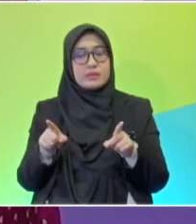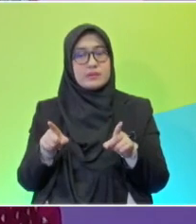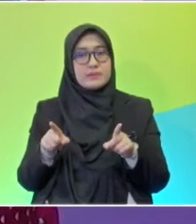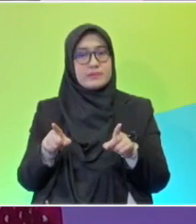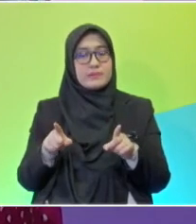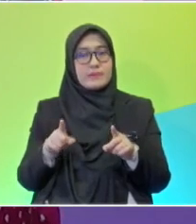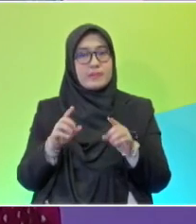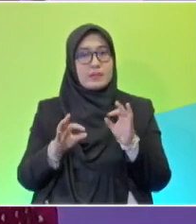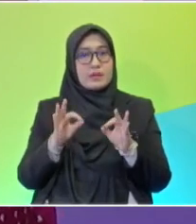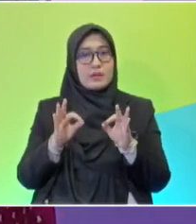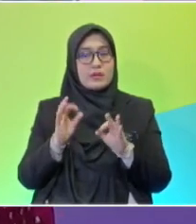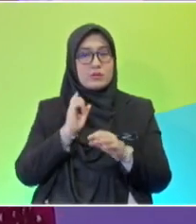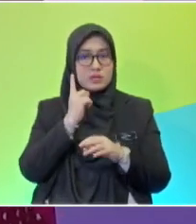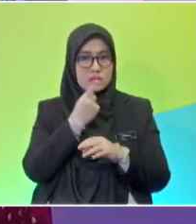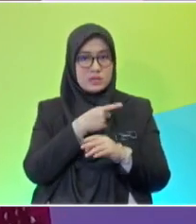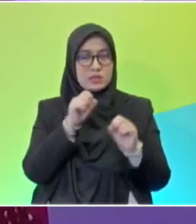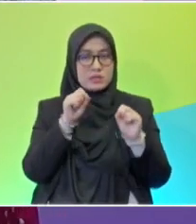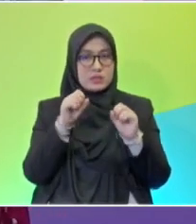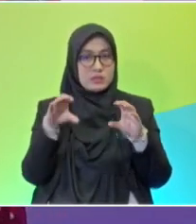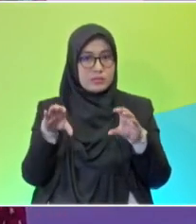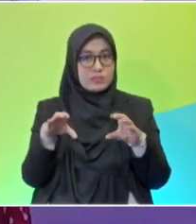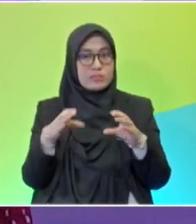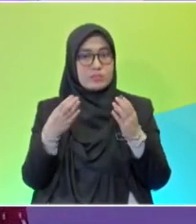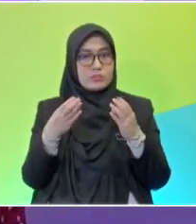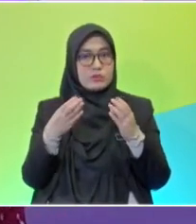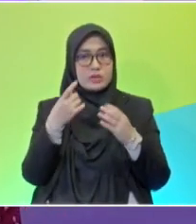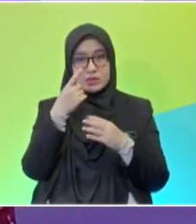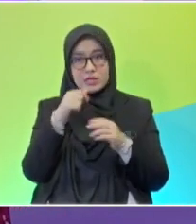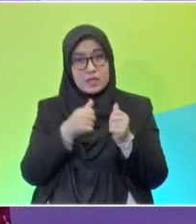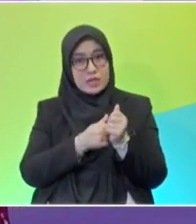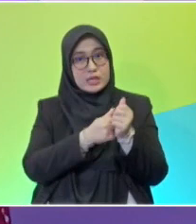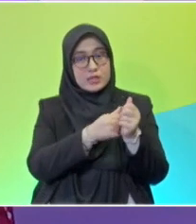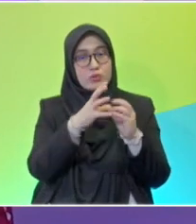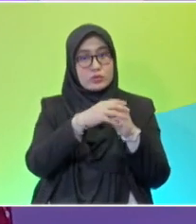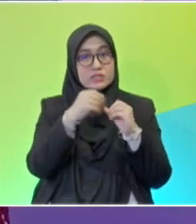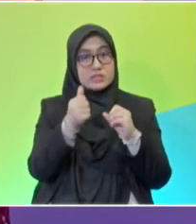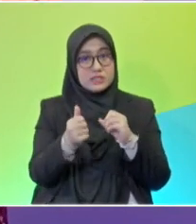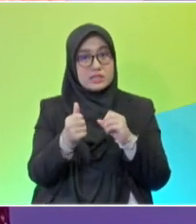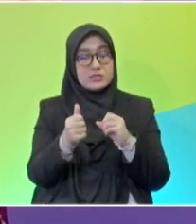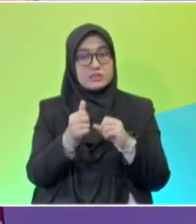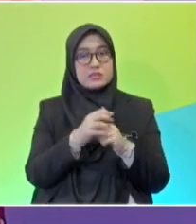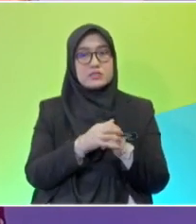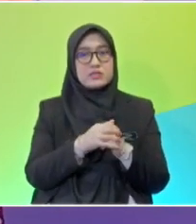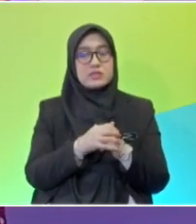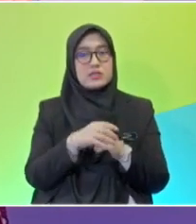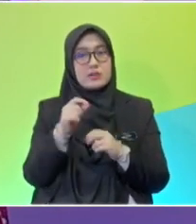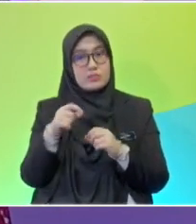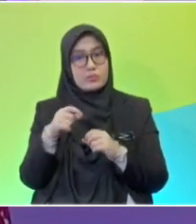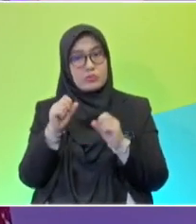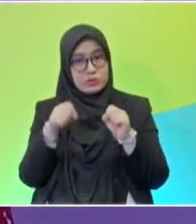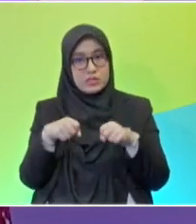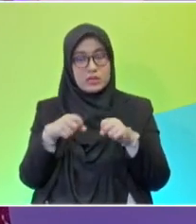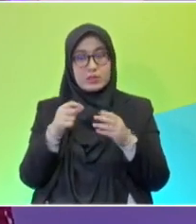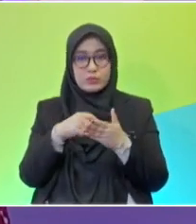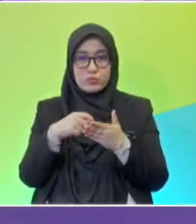to look at the TPs according to the skills. So this is how I record. Teachers, feel free to record the way